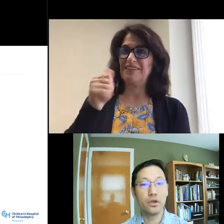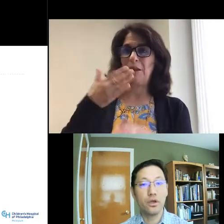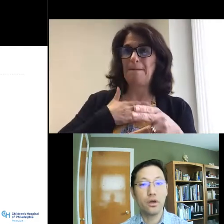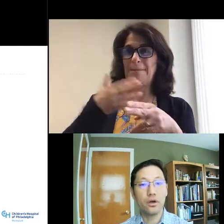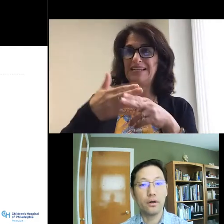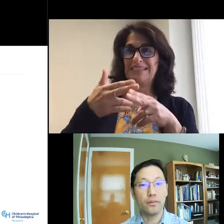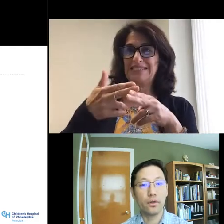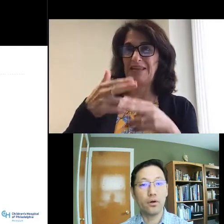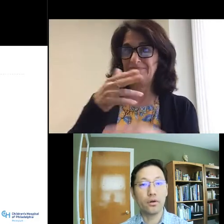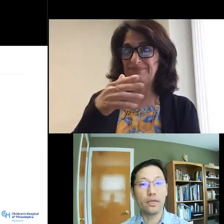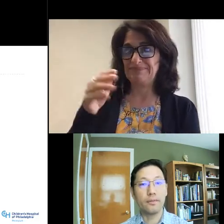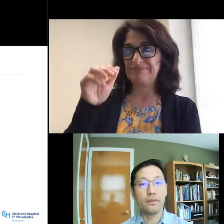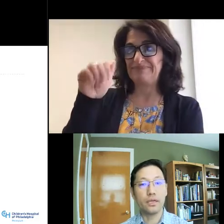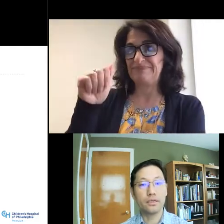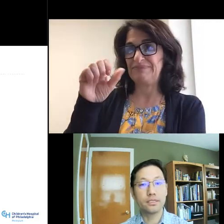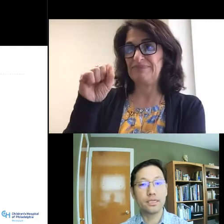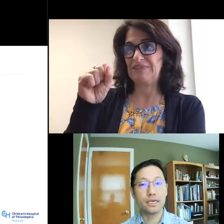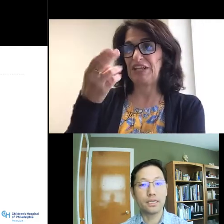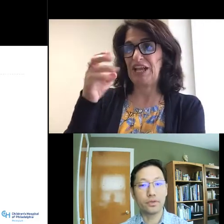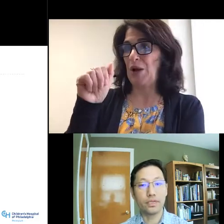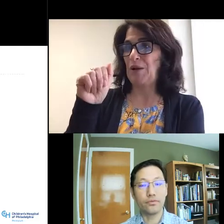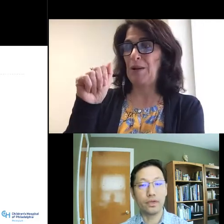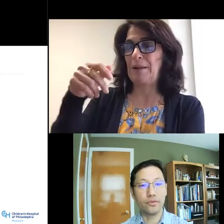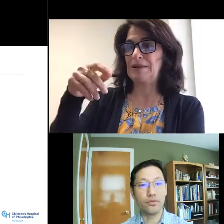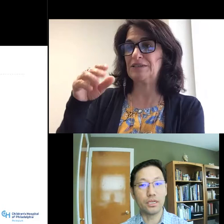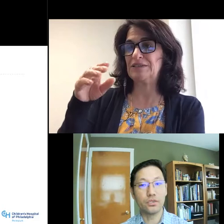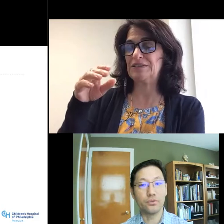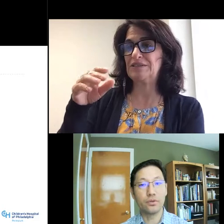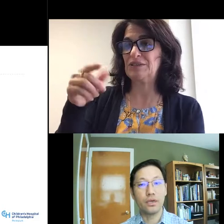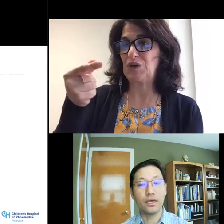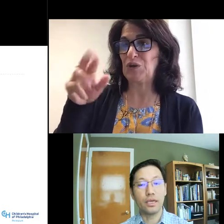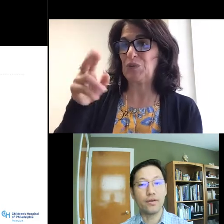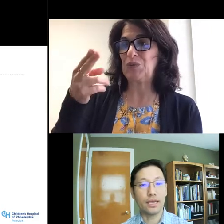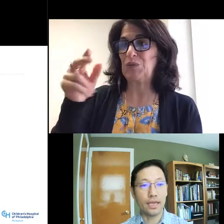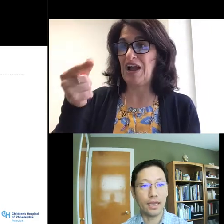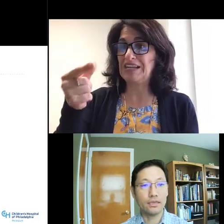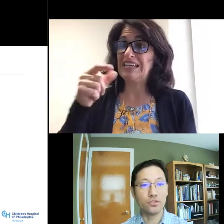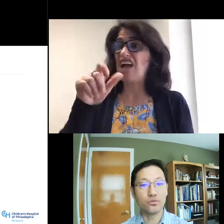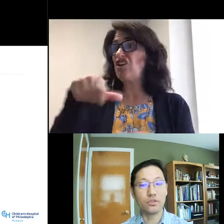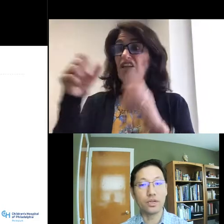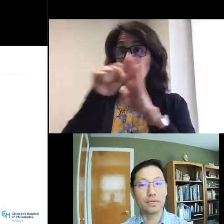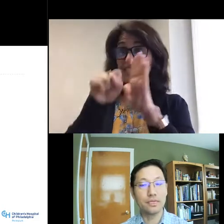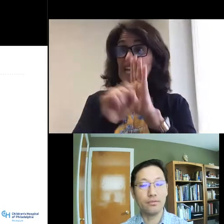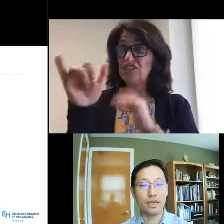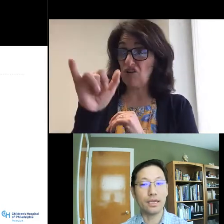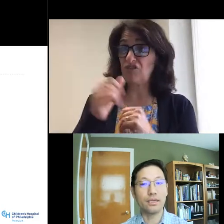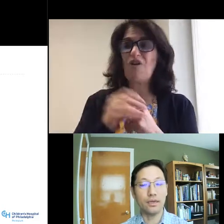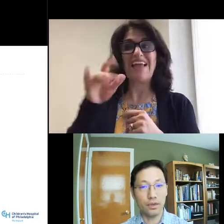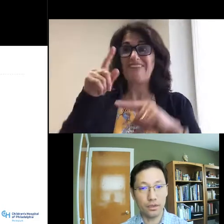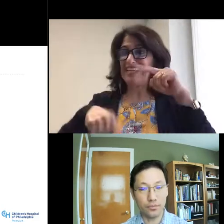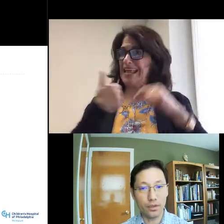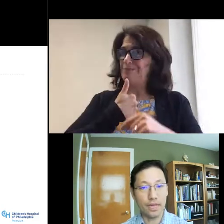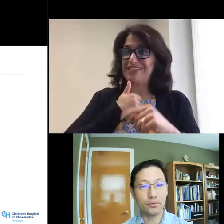Guru, or in other states as well. If you need to, if I can't do the training myself, I